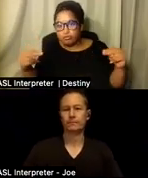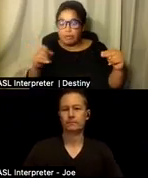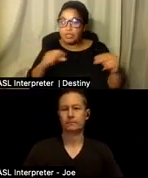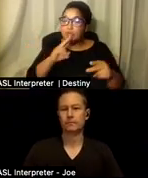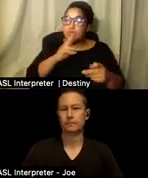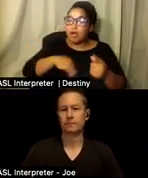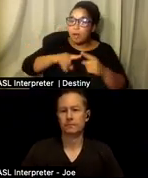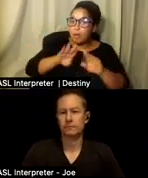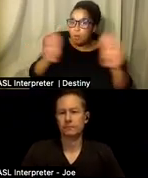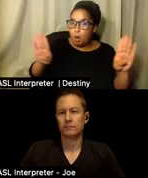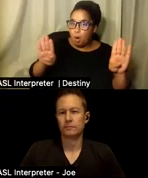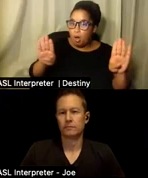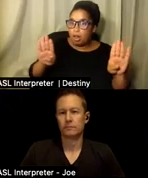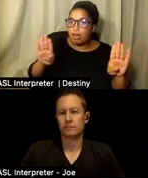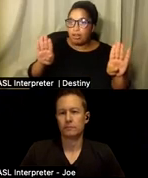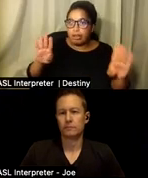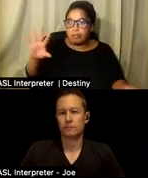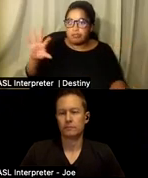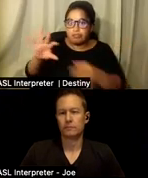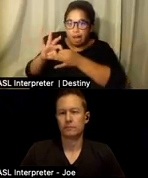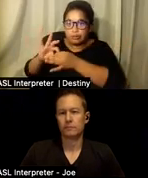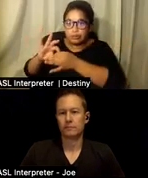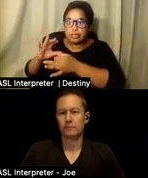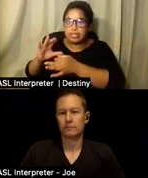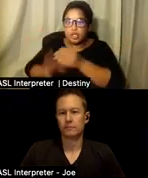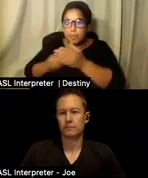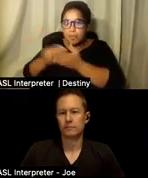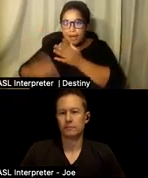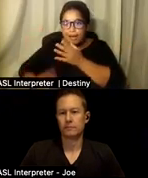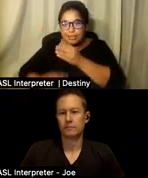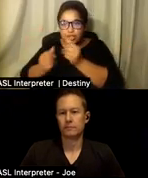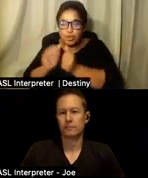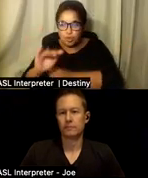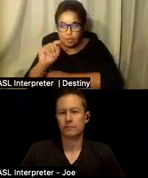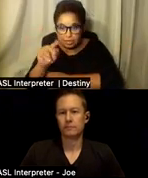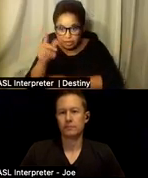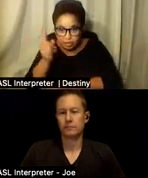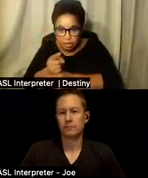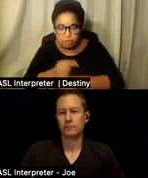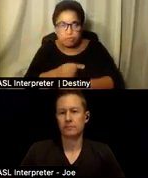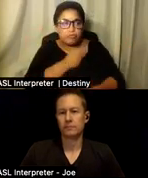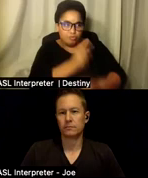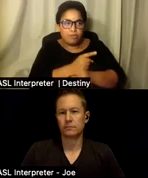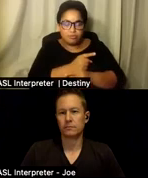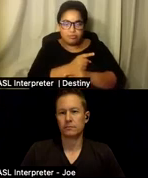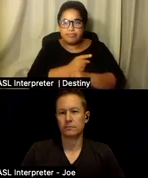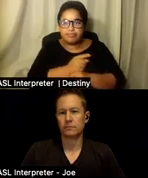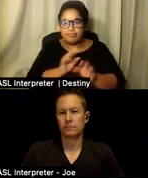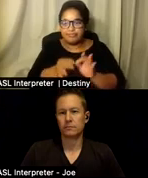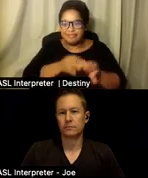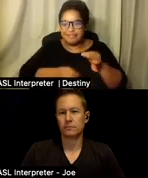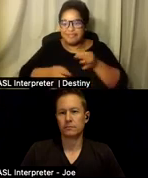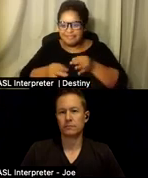mounting is something you would buy additional to your TV. Correct. So you notice in Trevyn's first